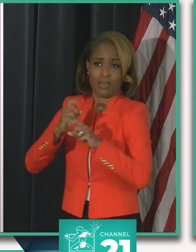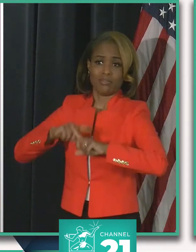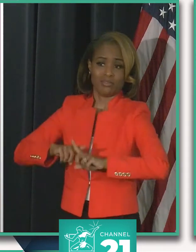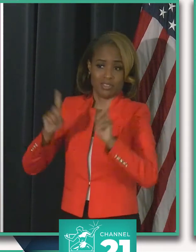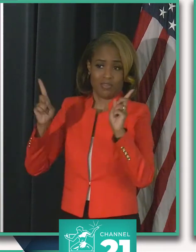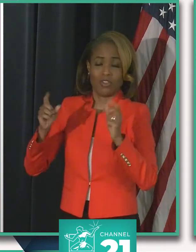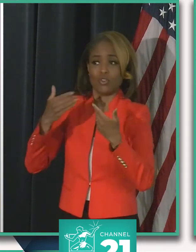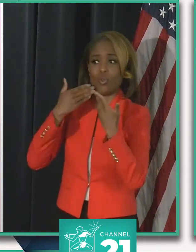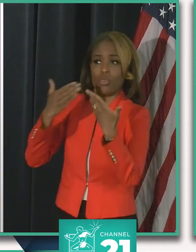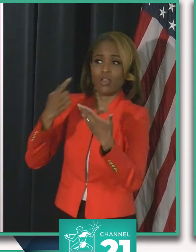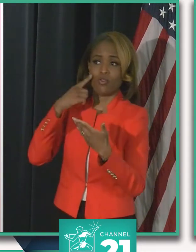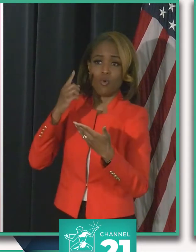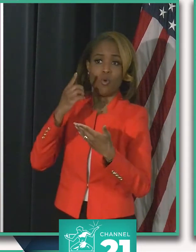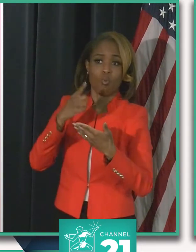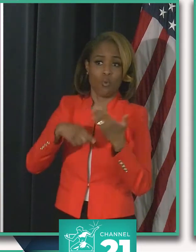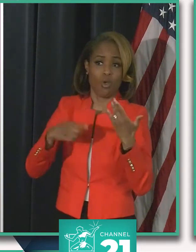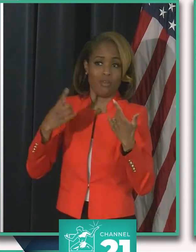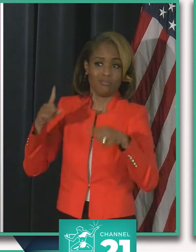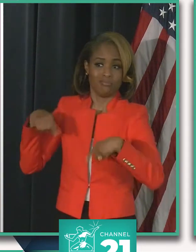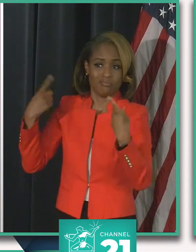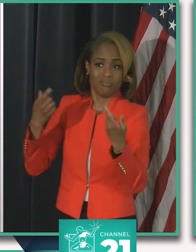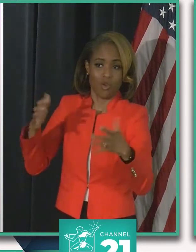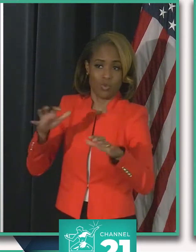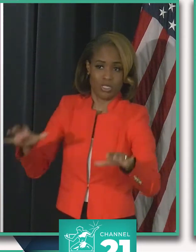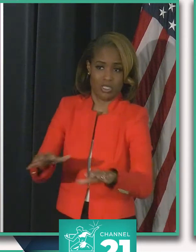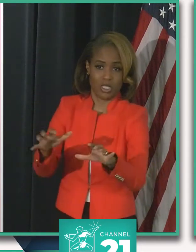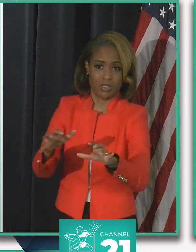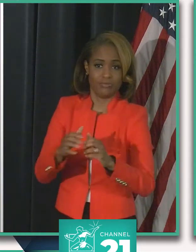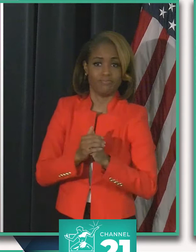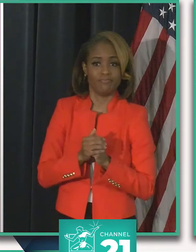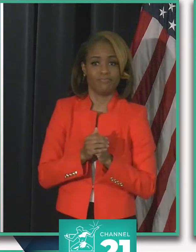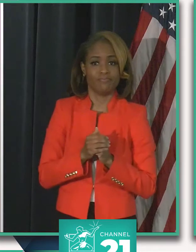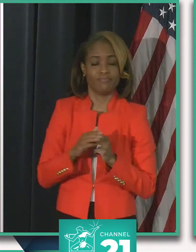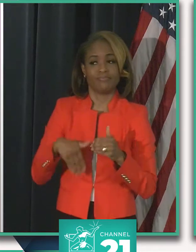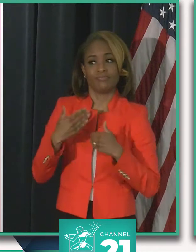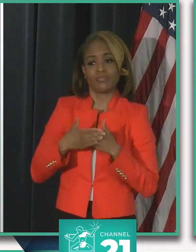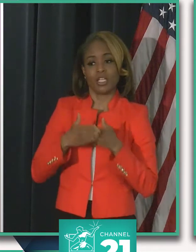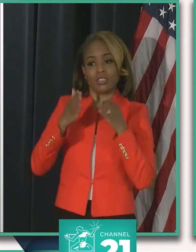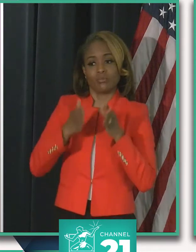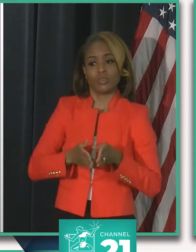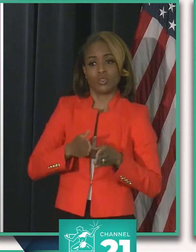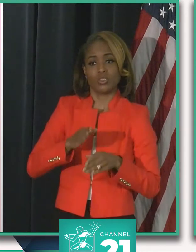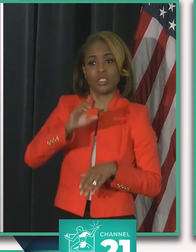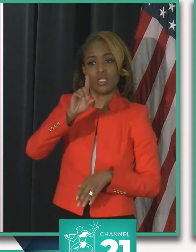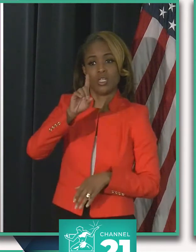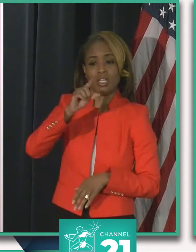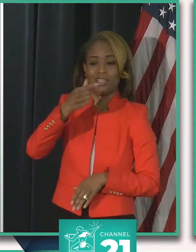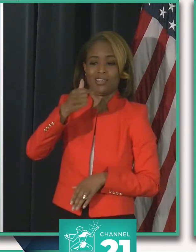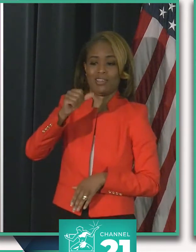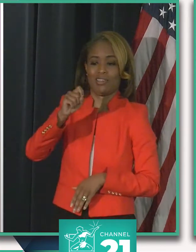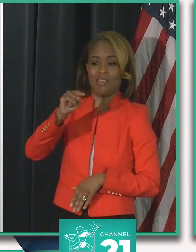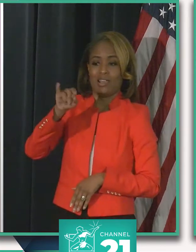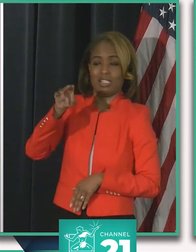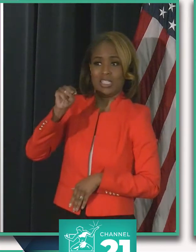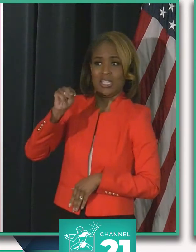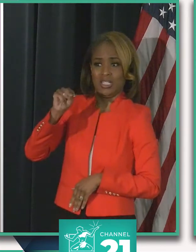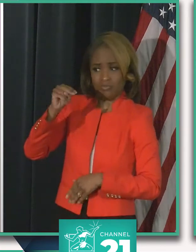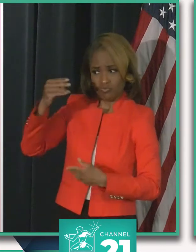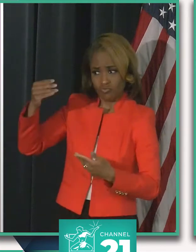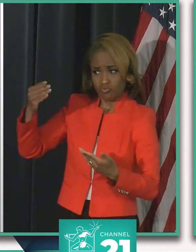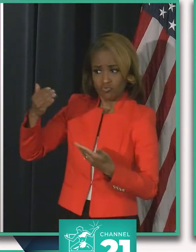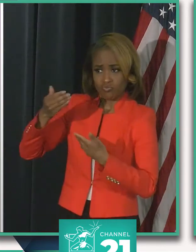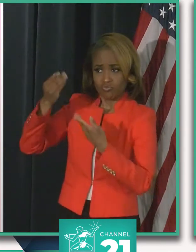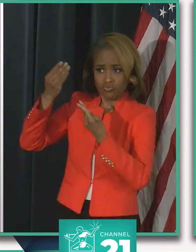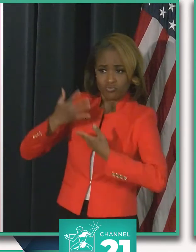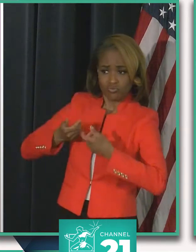And thank you for what you've done, Mr. Ward. Next is Gaston. Hey, Gaston, introduce yourself and let us know what neighborhood